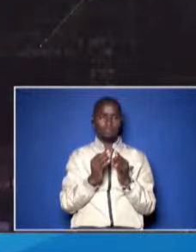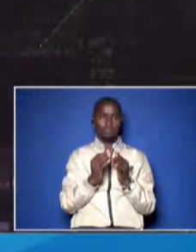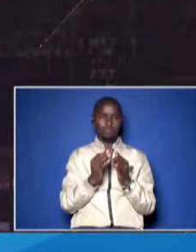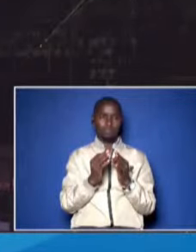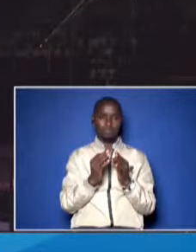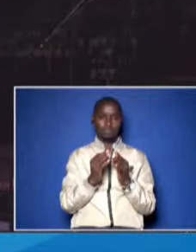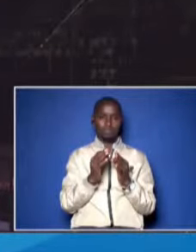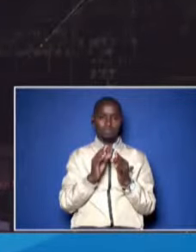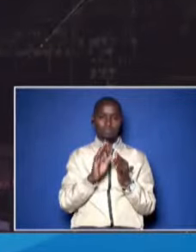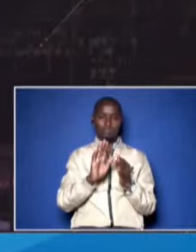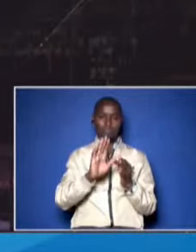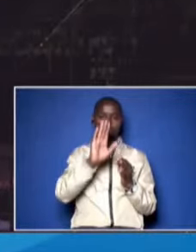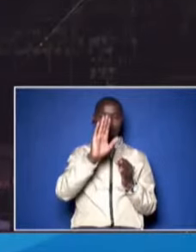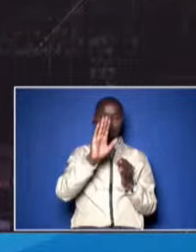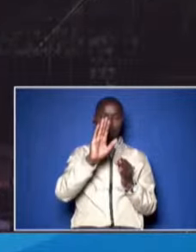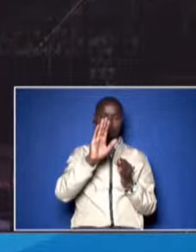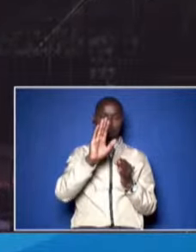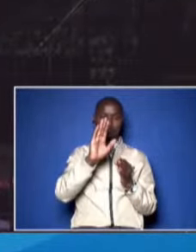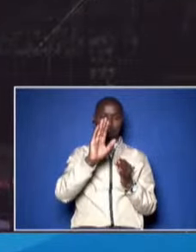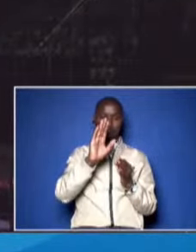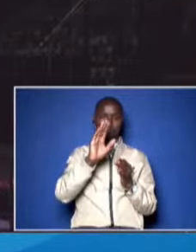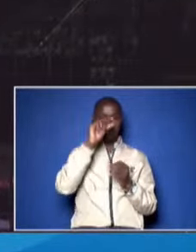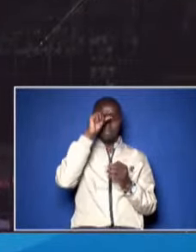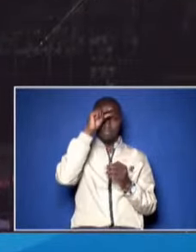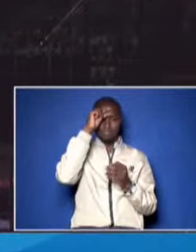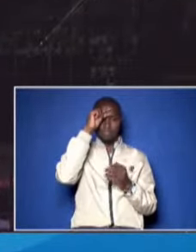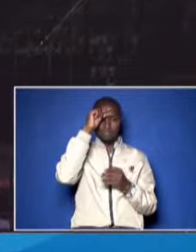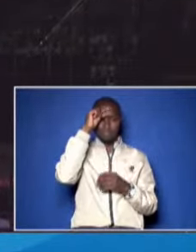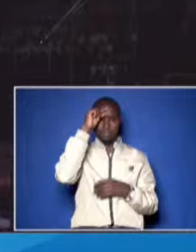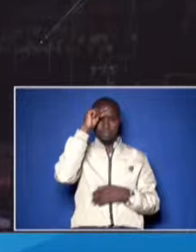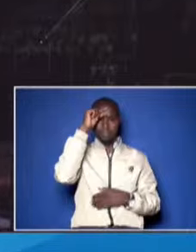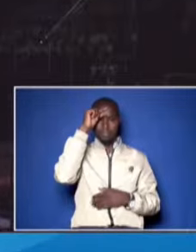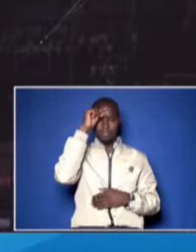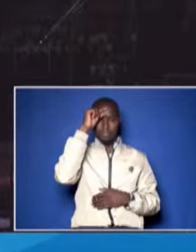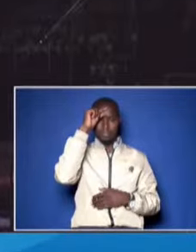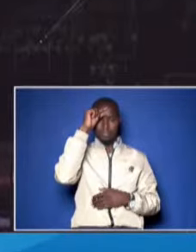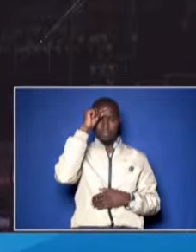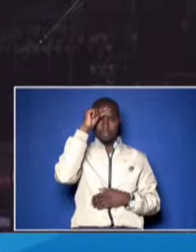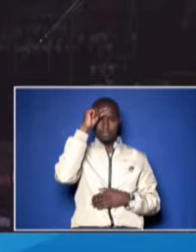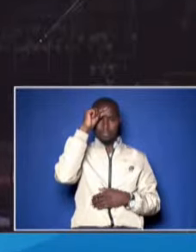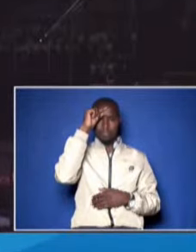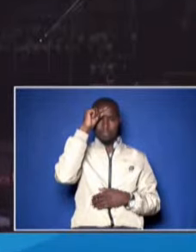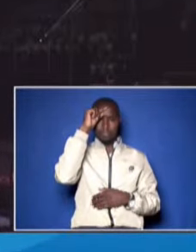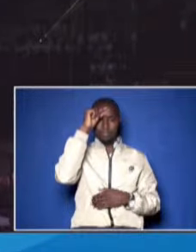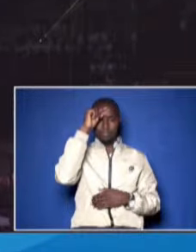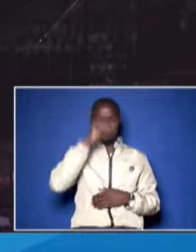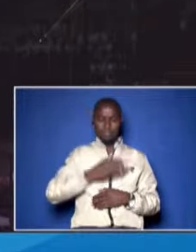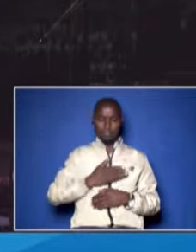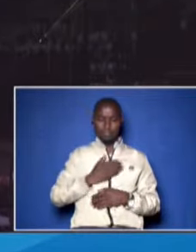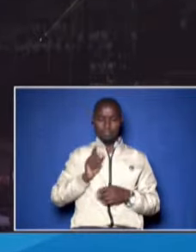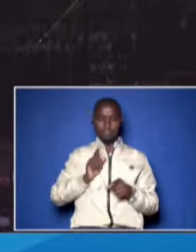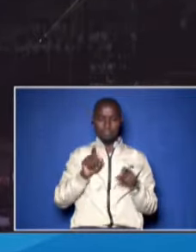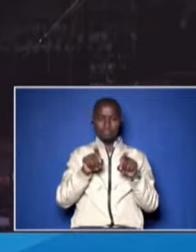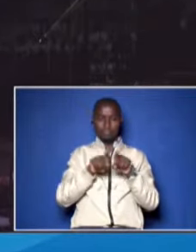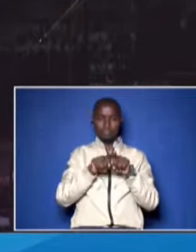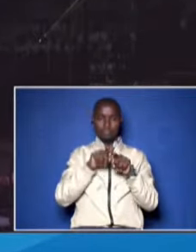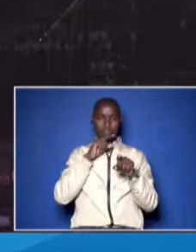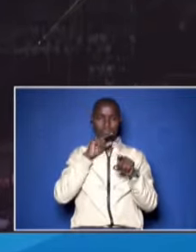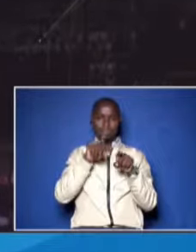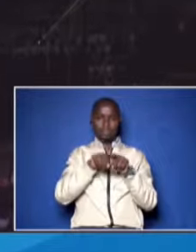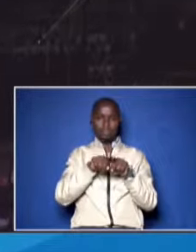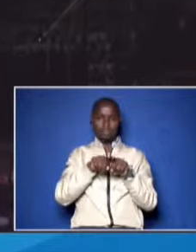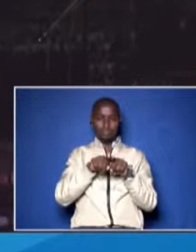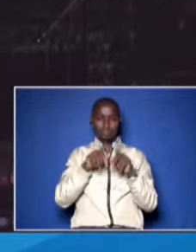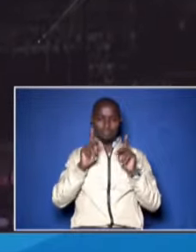hooks on behalf of my government on behalf of my sisters and brothers the